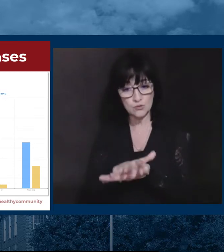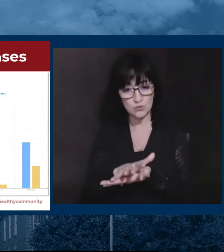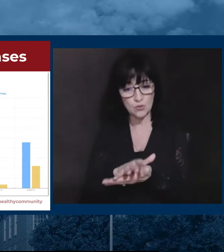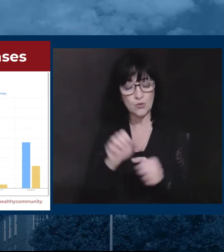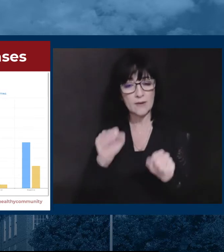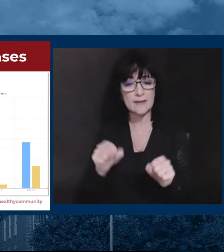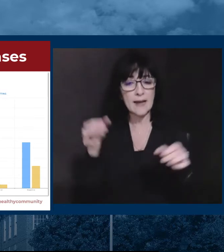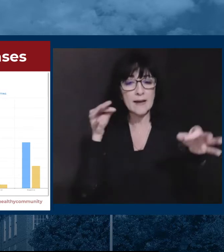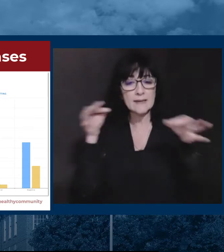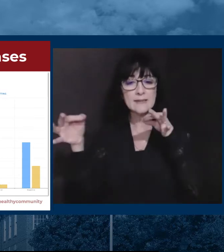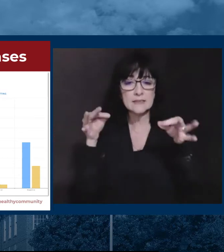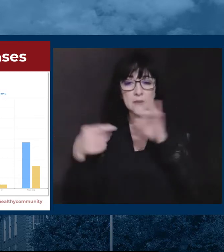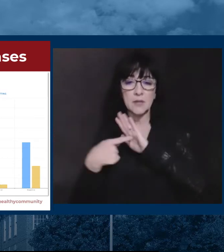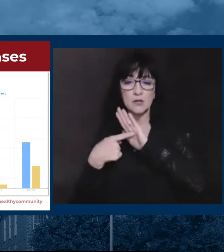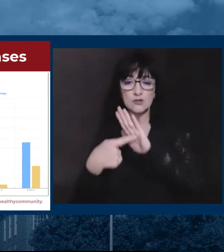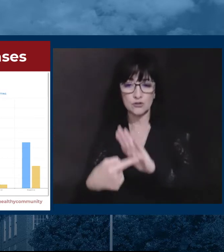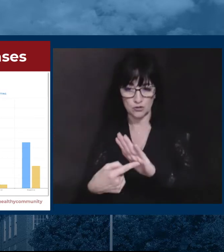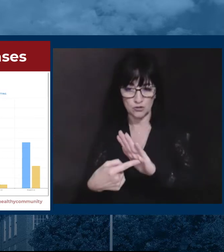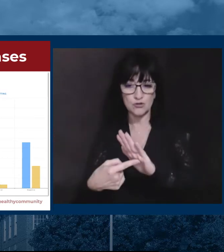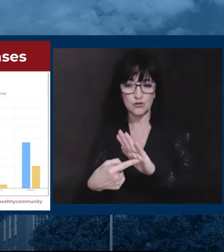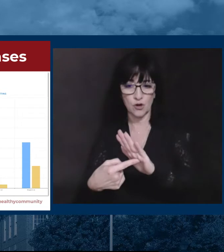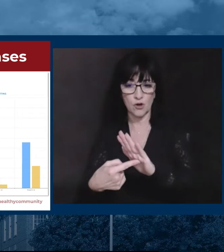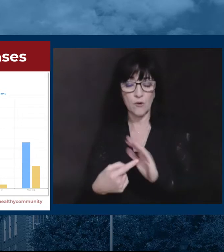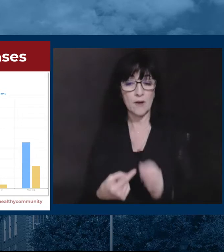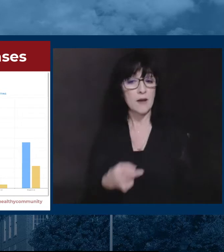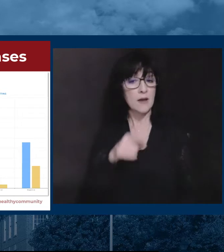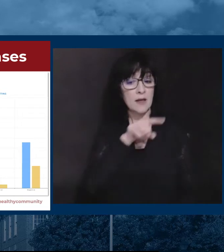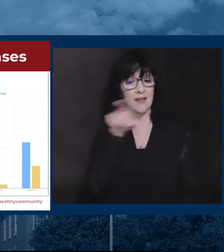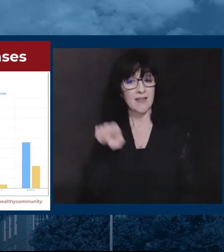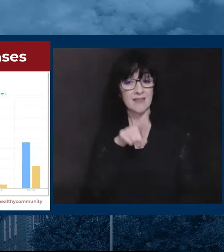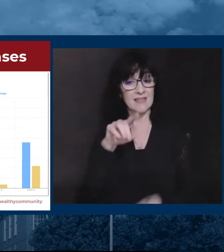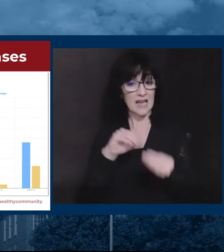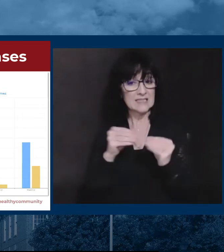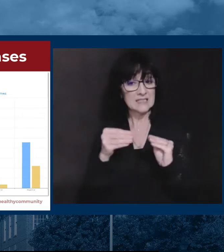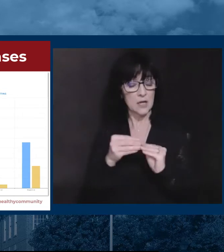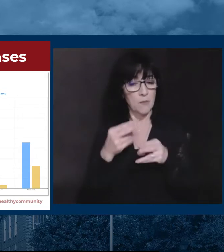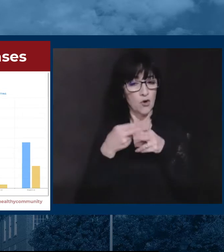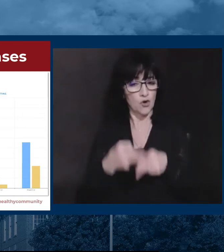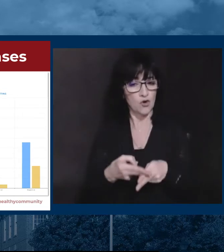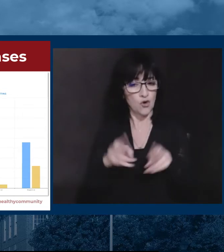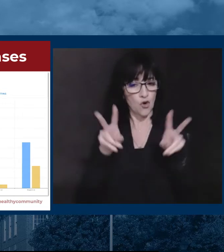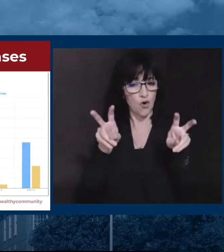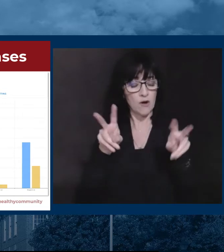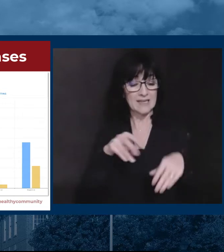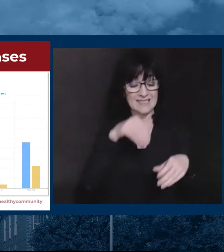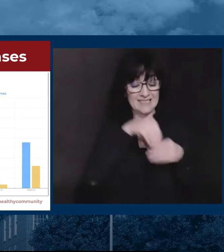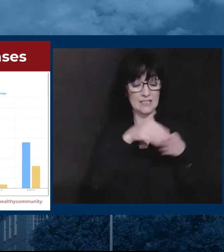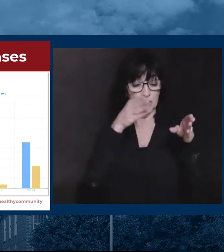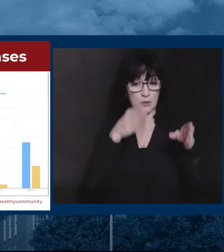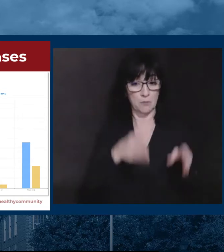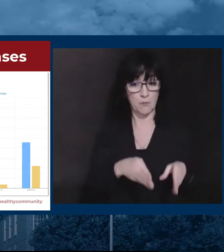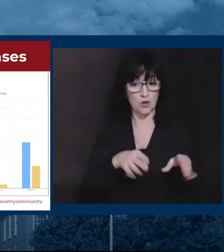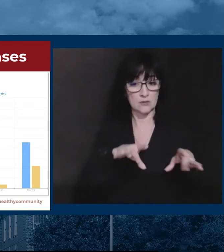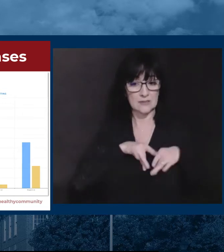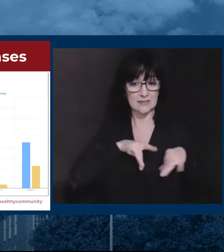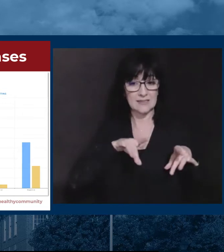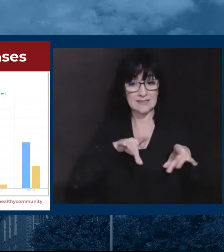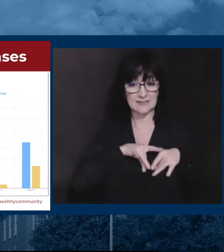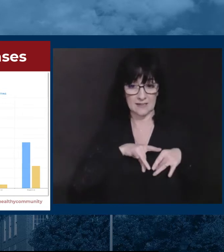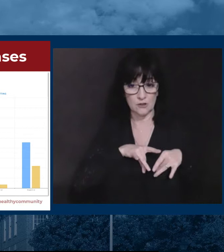number of in-person contagious cases, and I'll explain that in just a minute, in the past